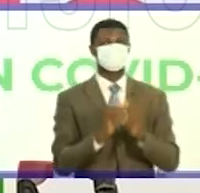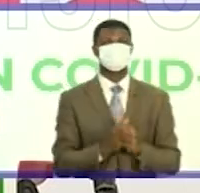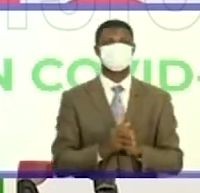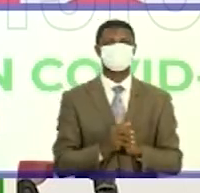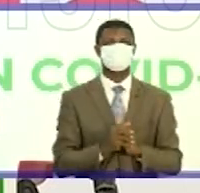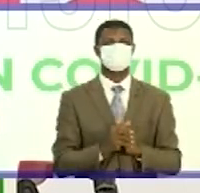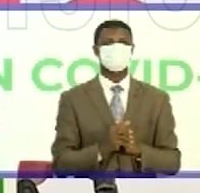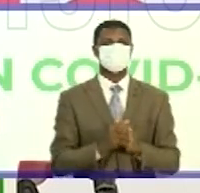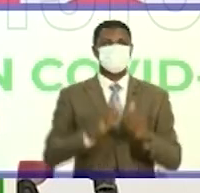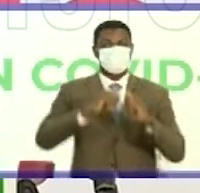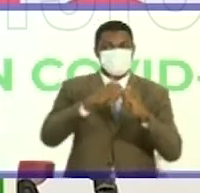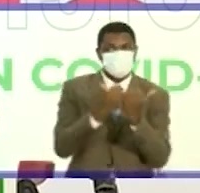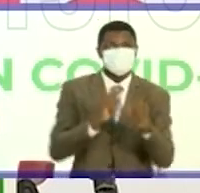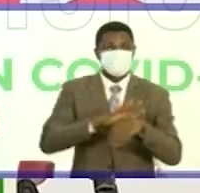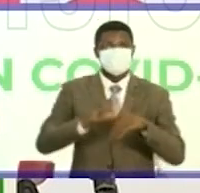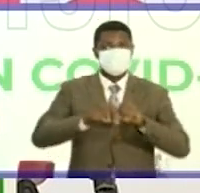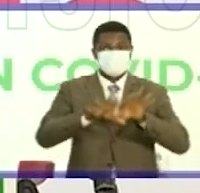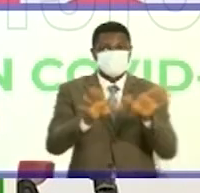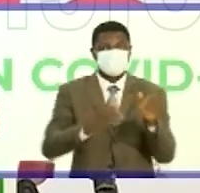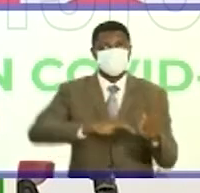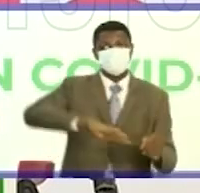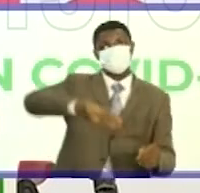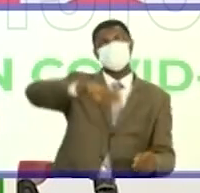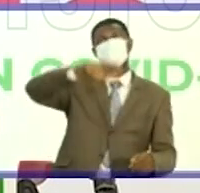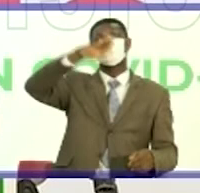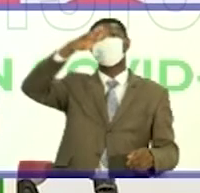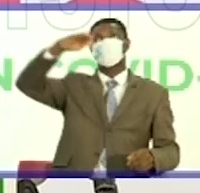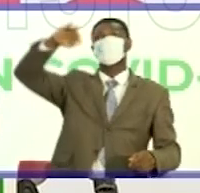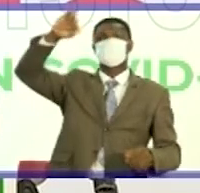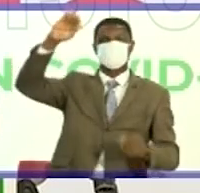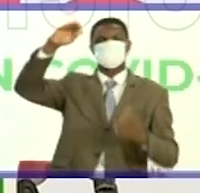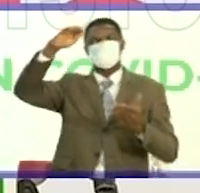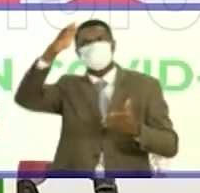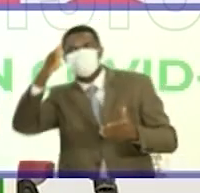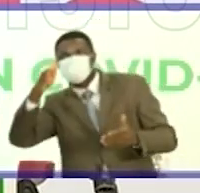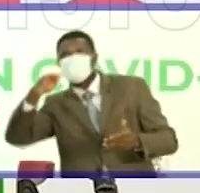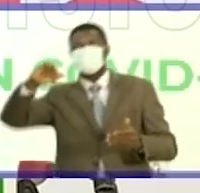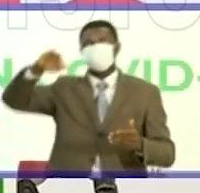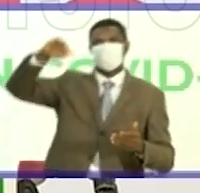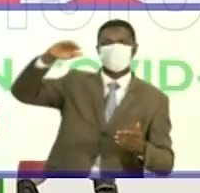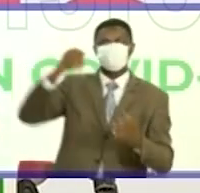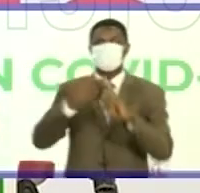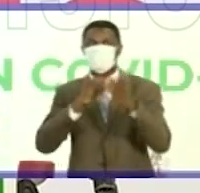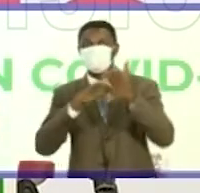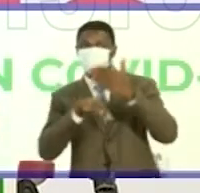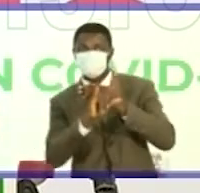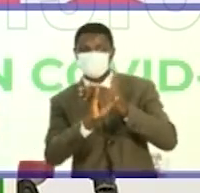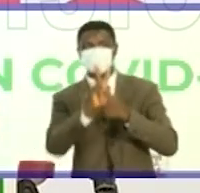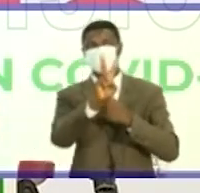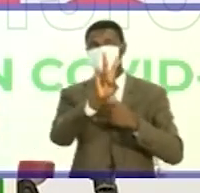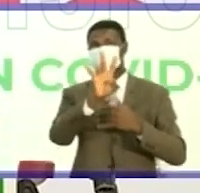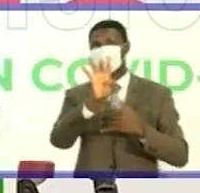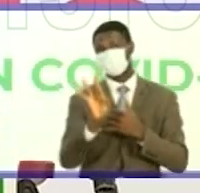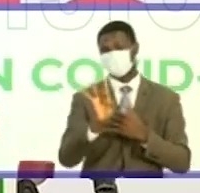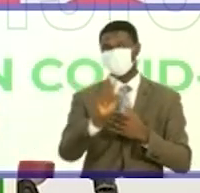of COVID-19 in Nigeria, with slight declines from July